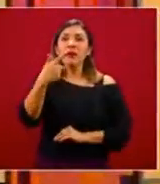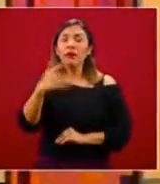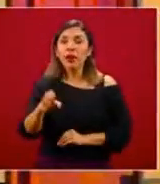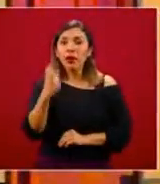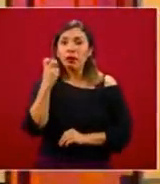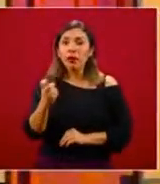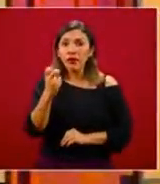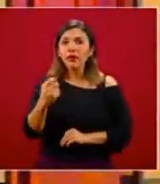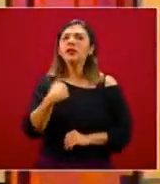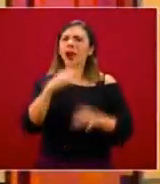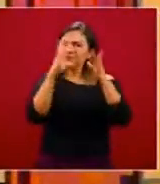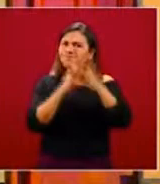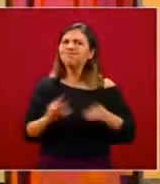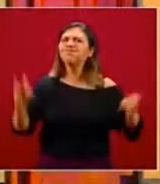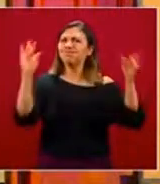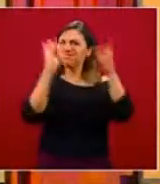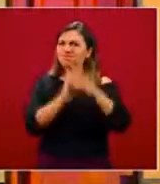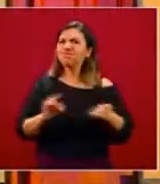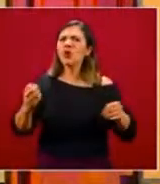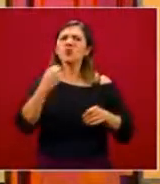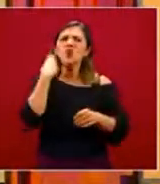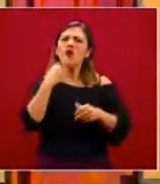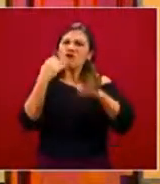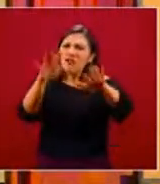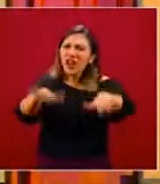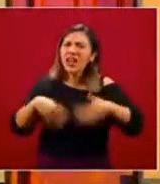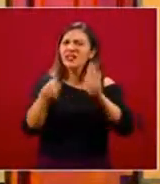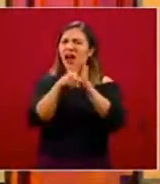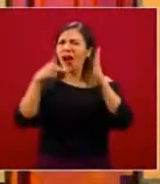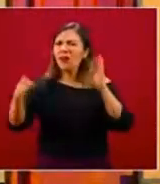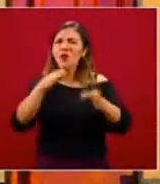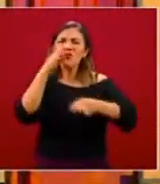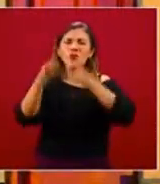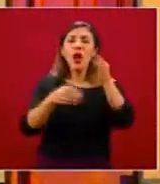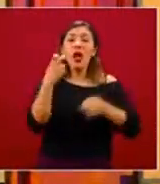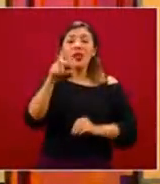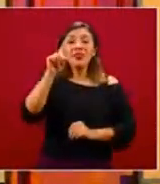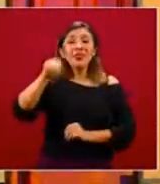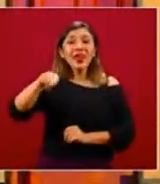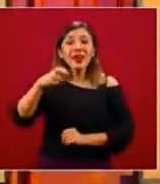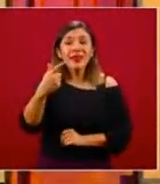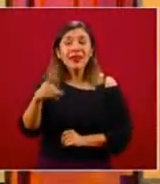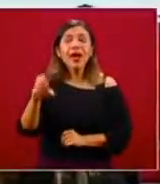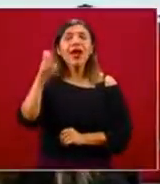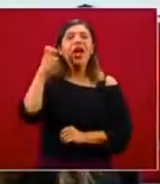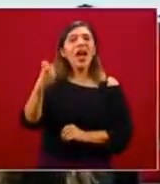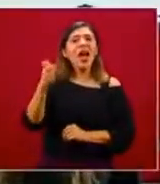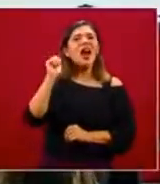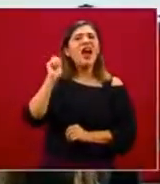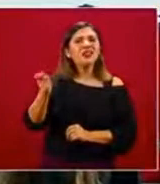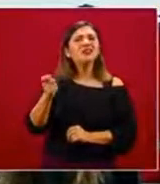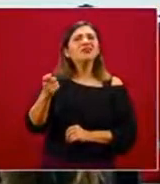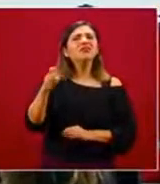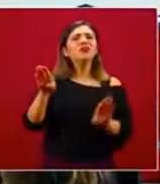que explicamos durante muchas Since last year we had a very important issue with dengue. Estos episodios cíclicos,